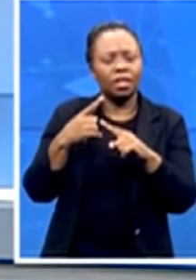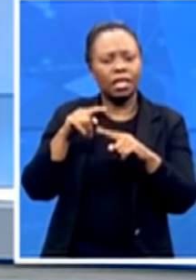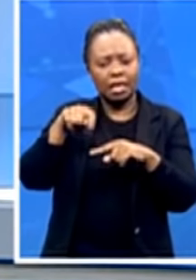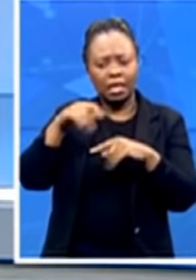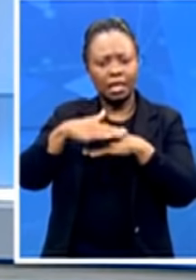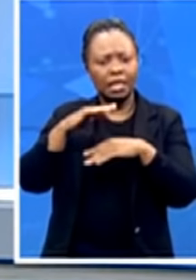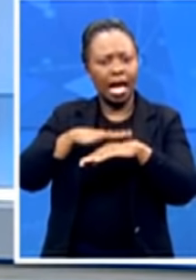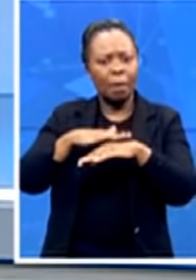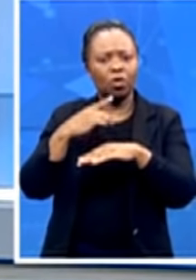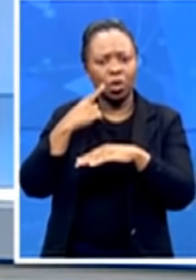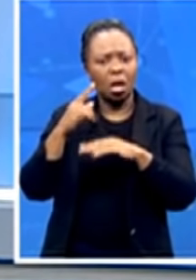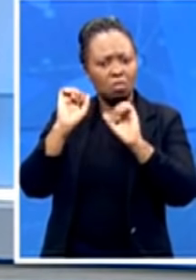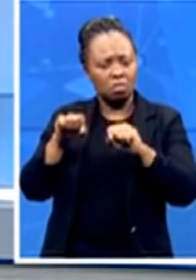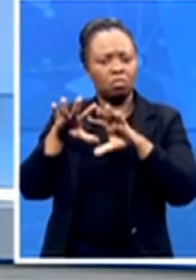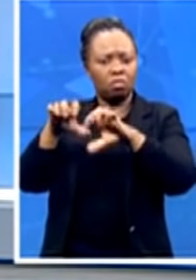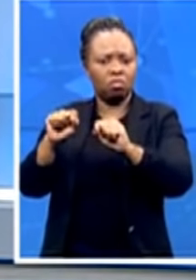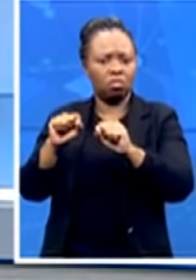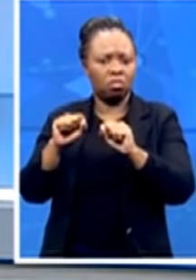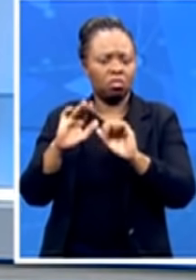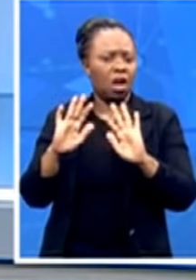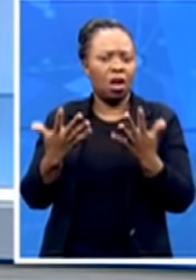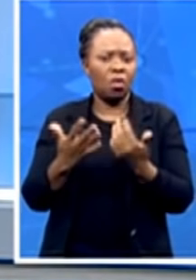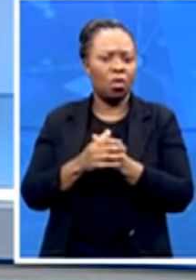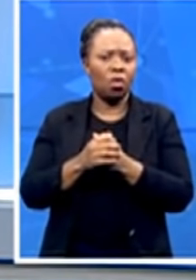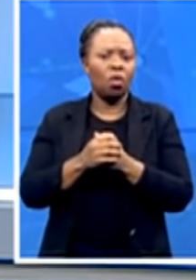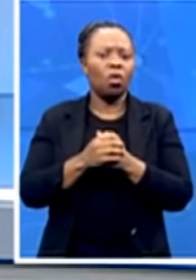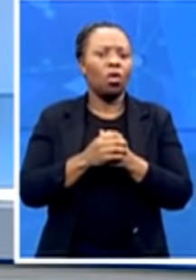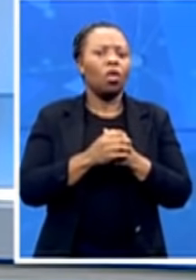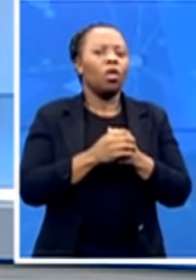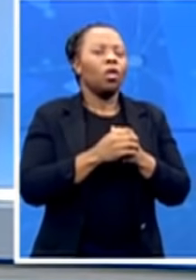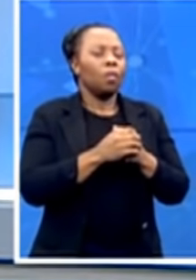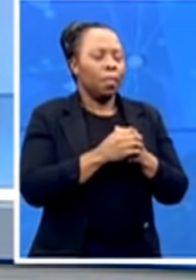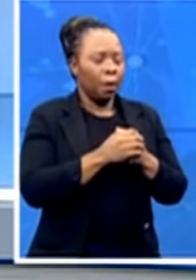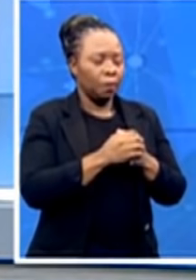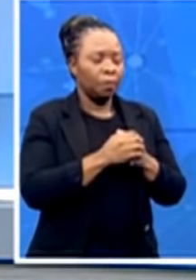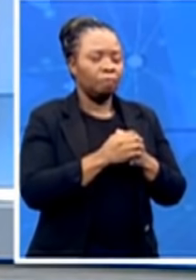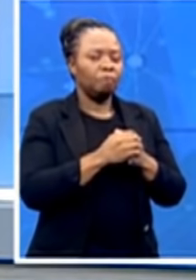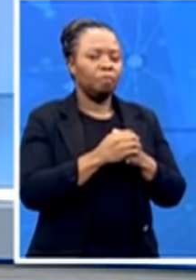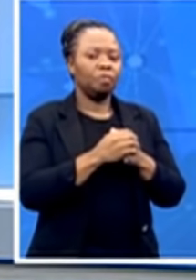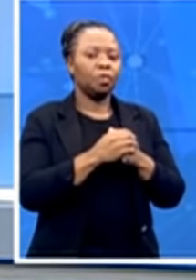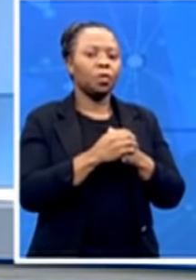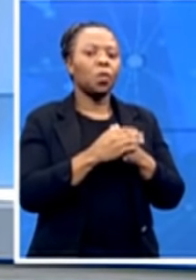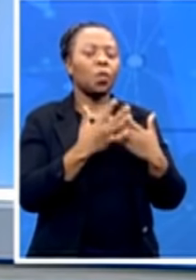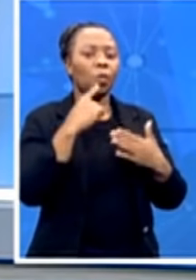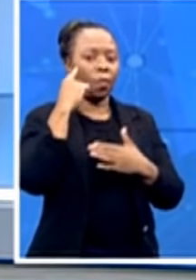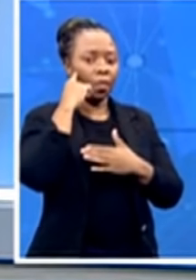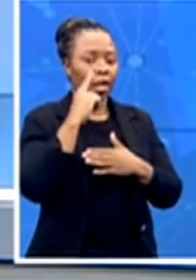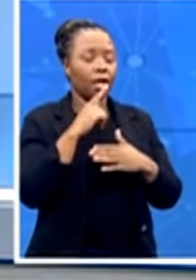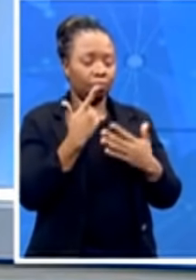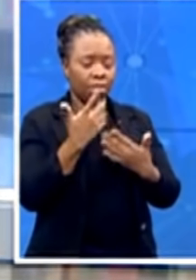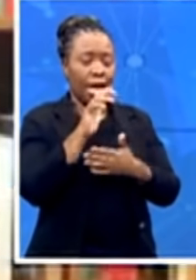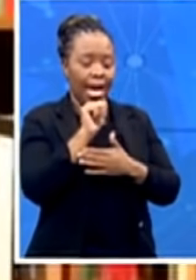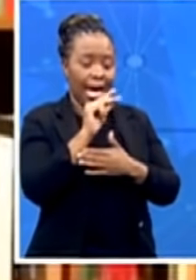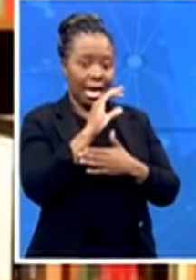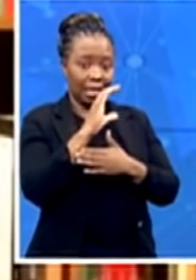I don't think it emboldens her as an individual. What it does allow the African National Congress to claim is that its processes actually